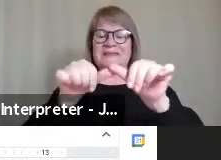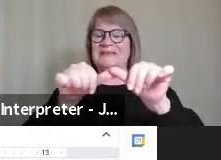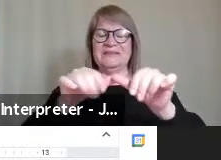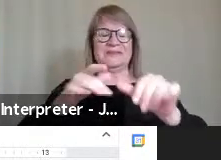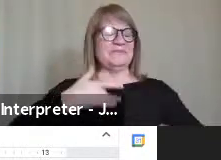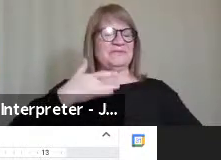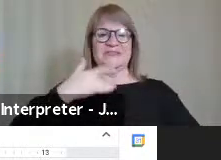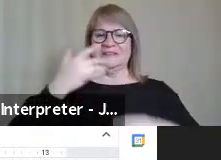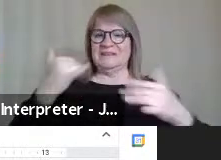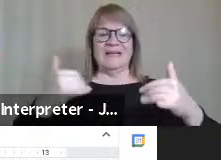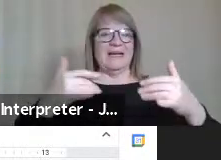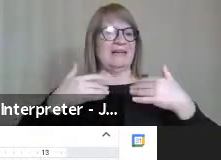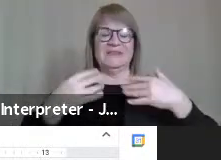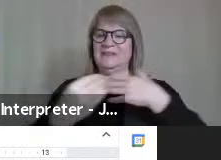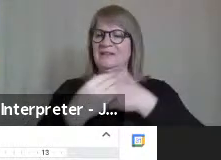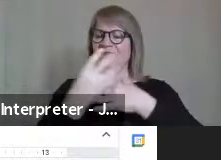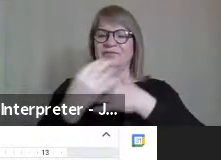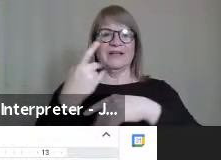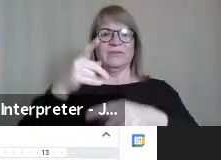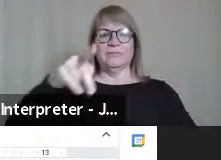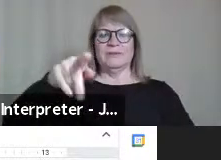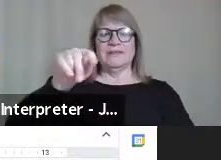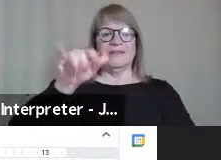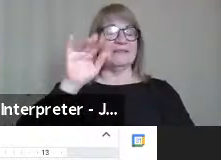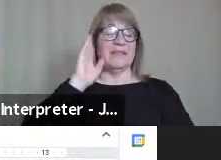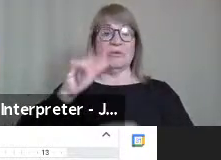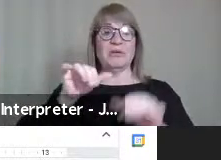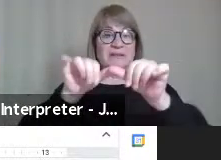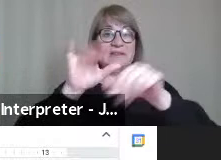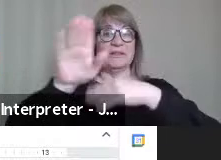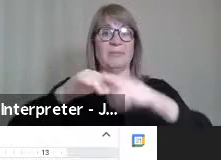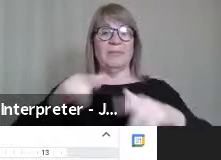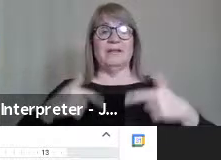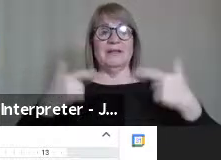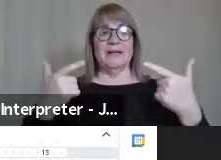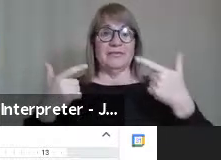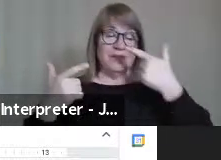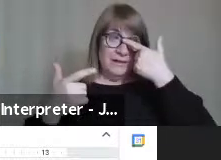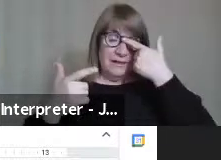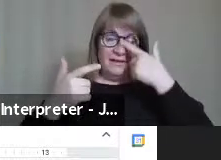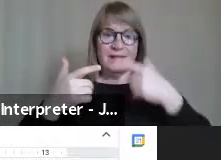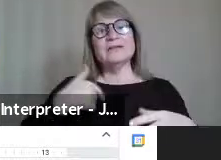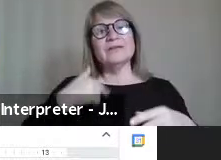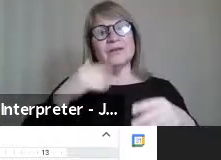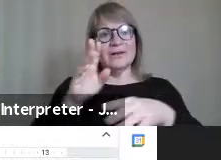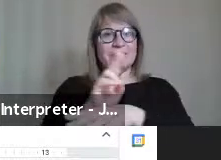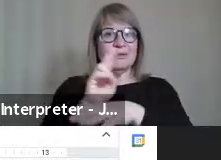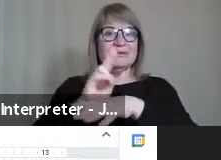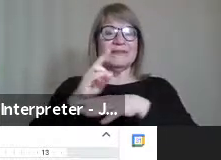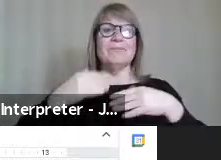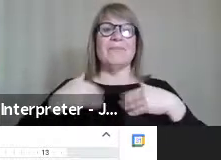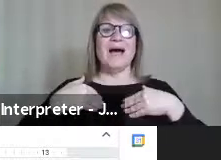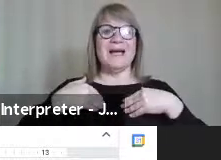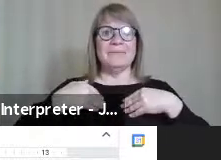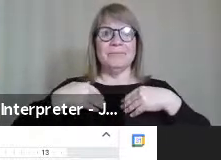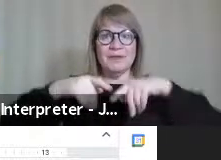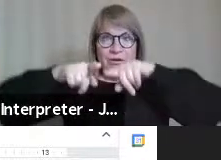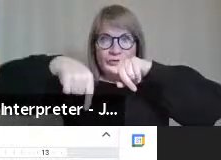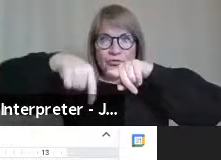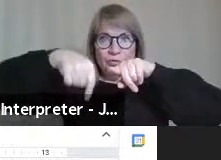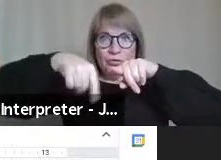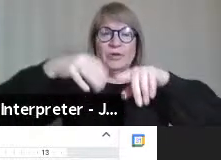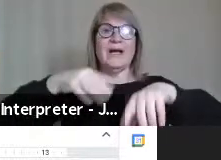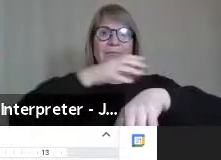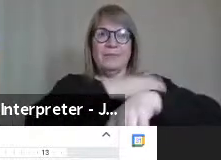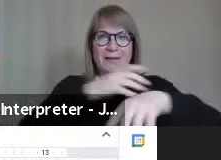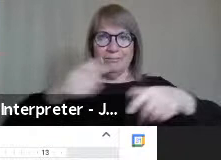and will continue for the rest of my life i now require the assistance of mobility aids like my scooter and power chair to get around but you know adapting to